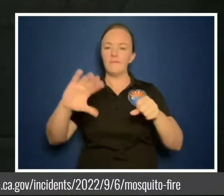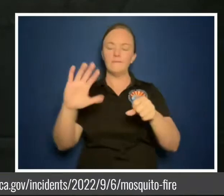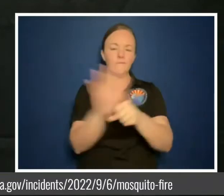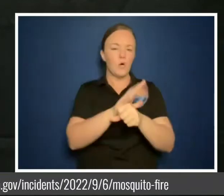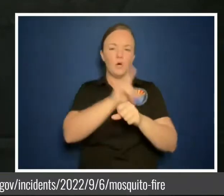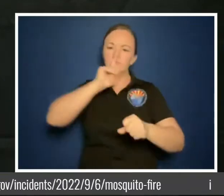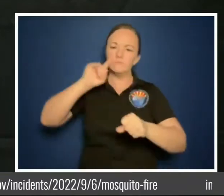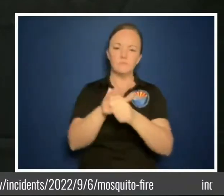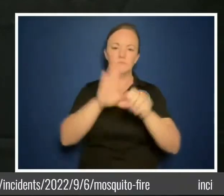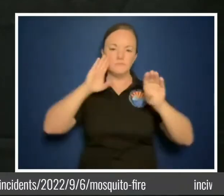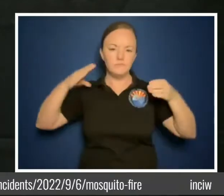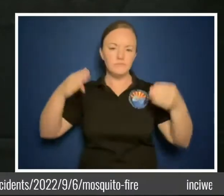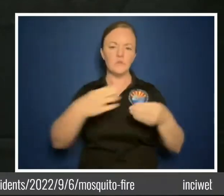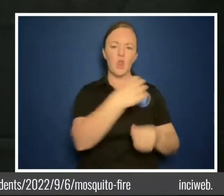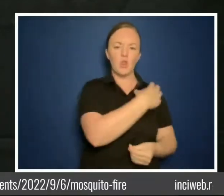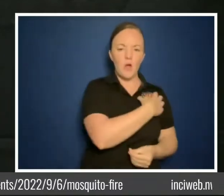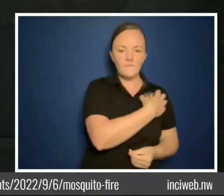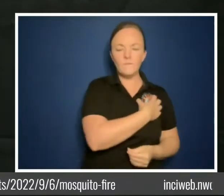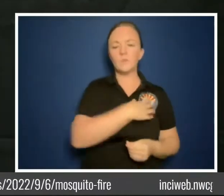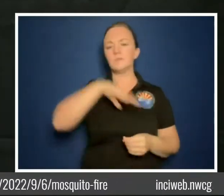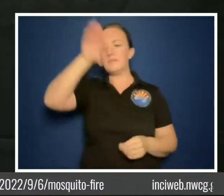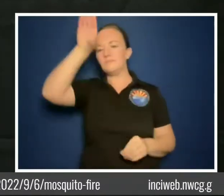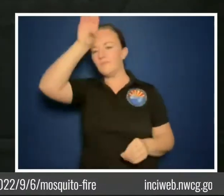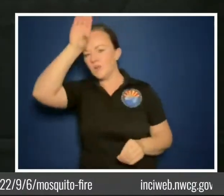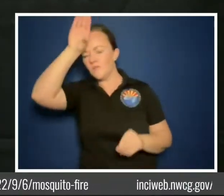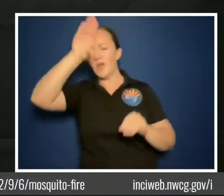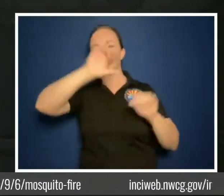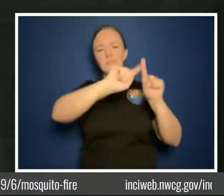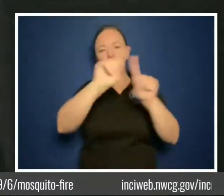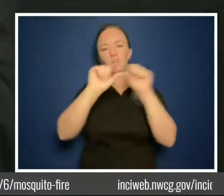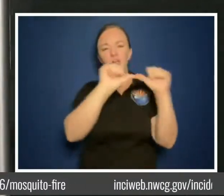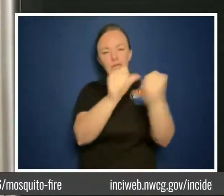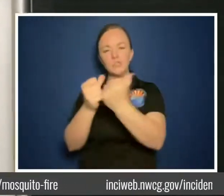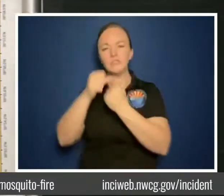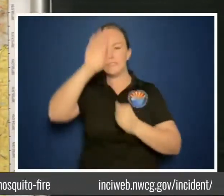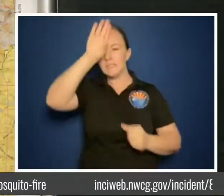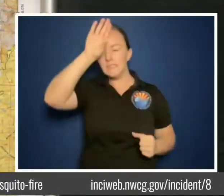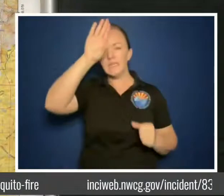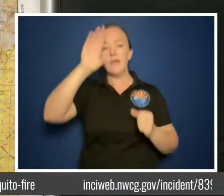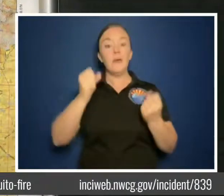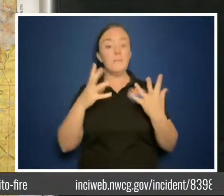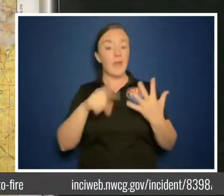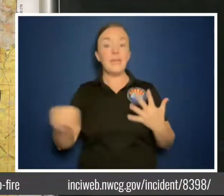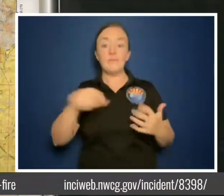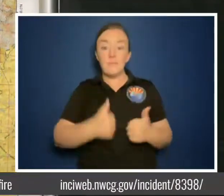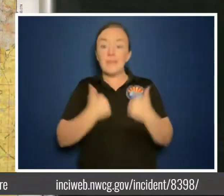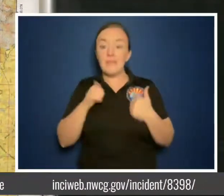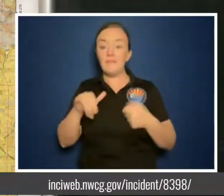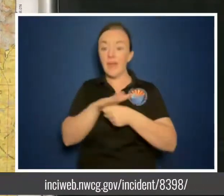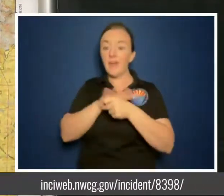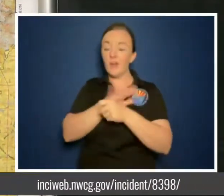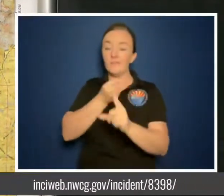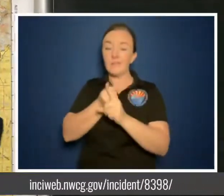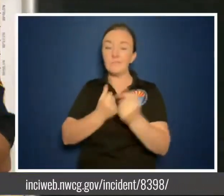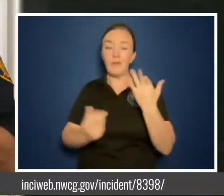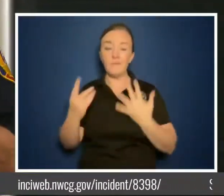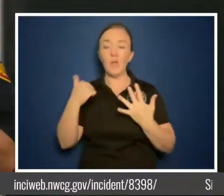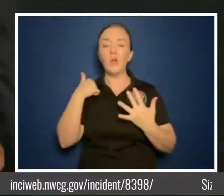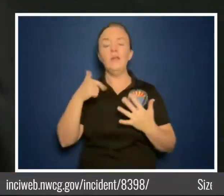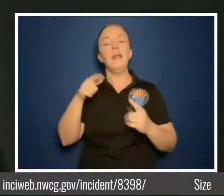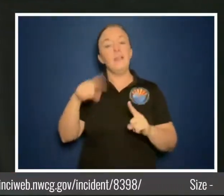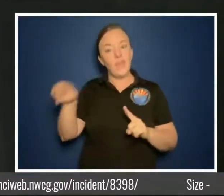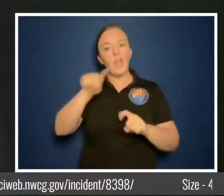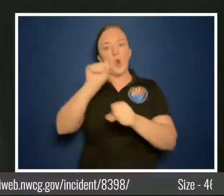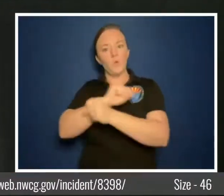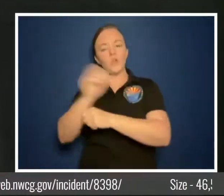our law enforcement partners, our local fire agencies, many of them who live in this area in here, and we're working around the clock while their homes were evacuated.